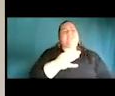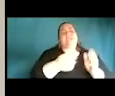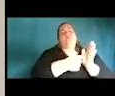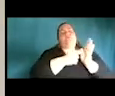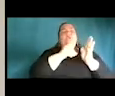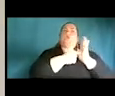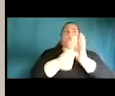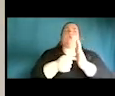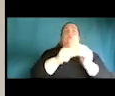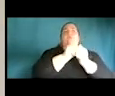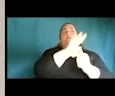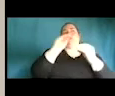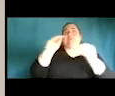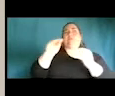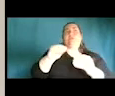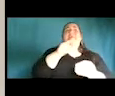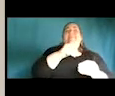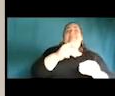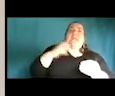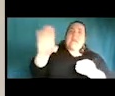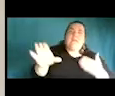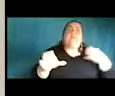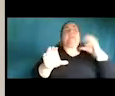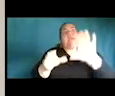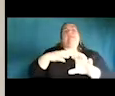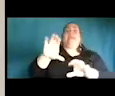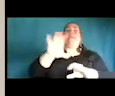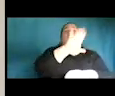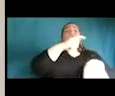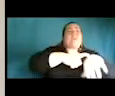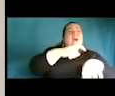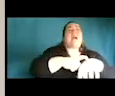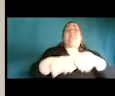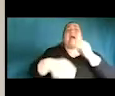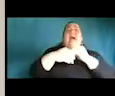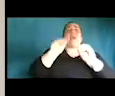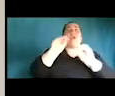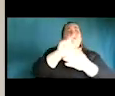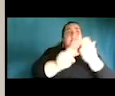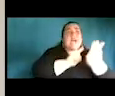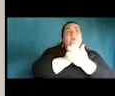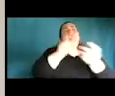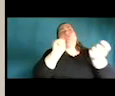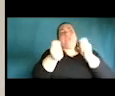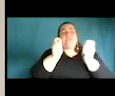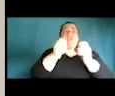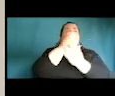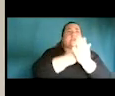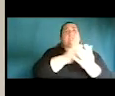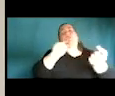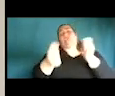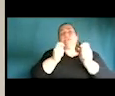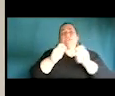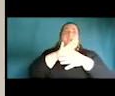their time, adding extra office hours, continually revising course content, this year in multiple formats, to make sure